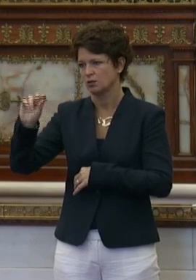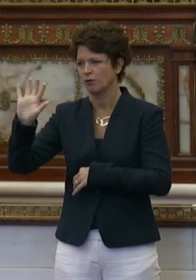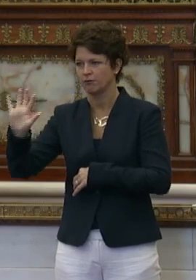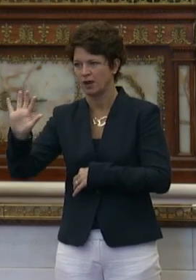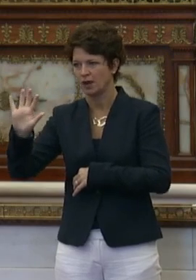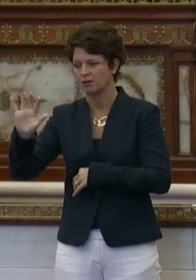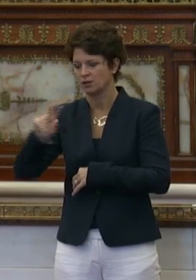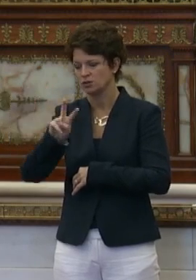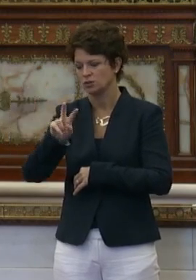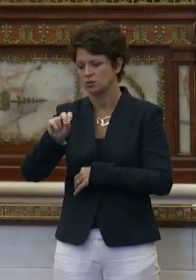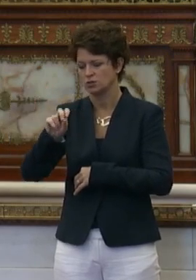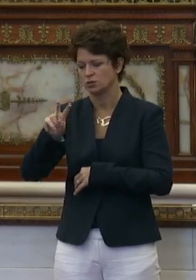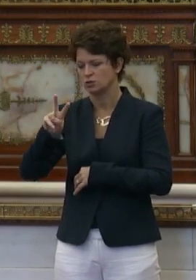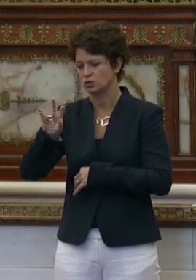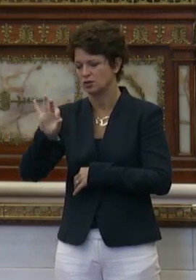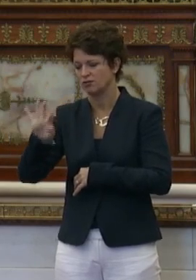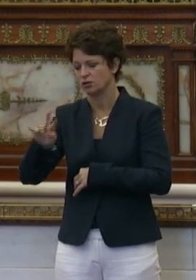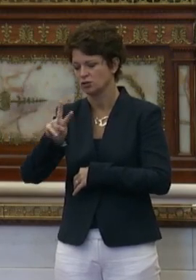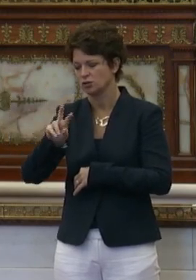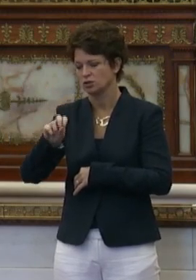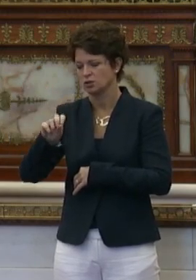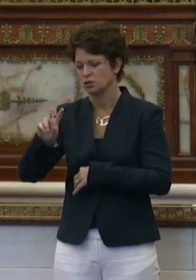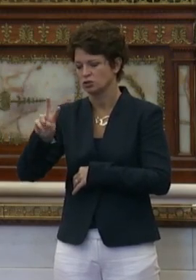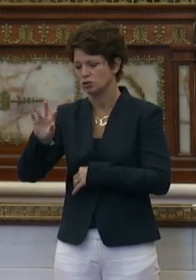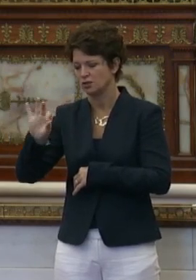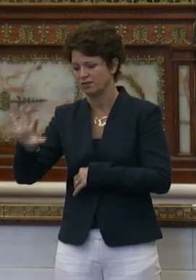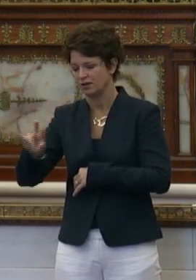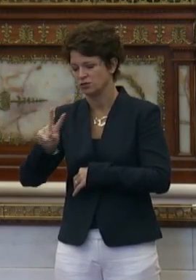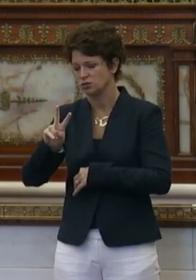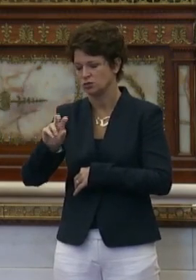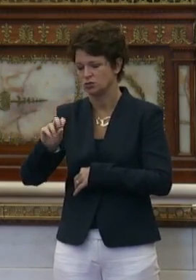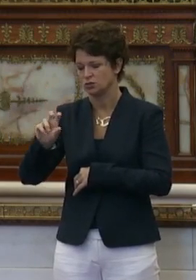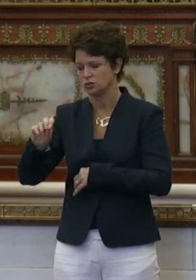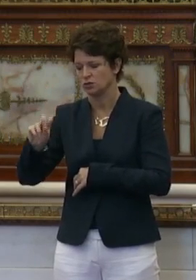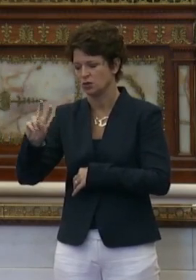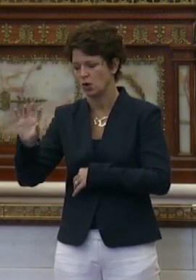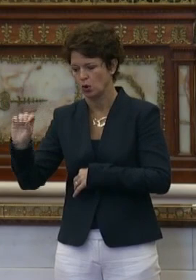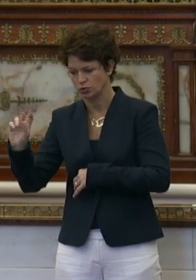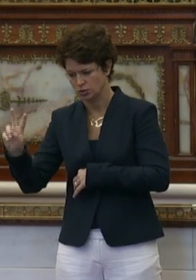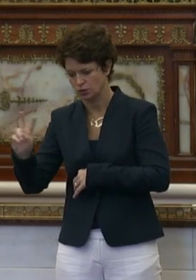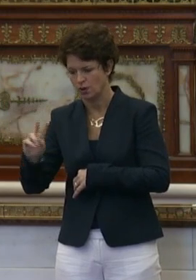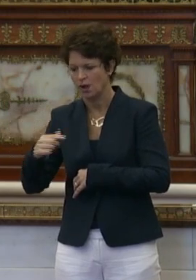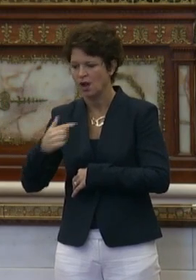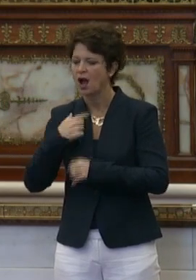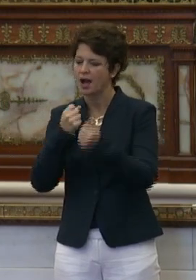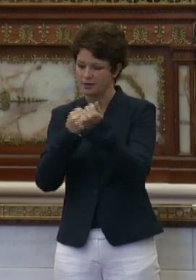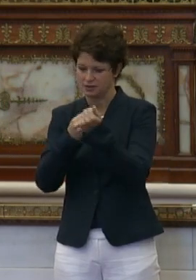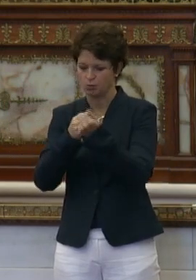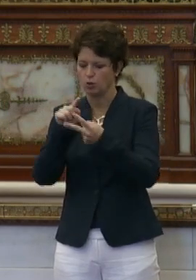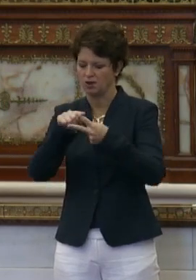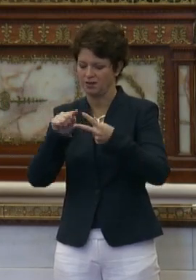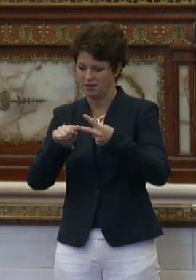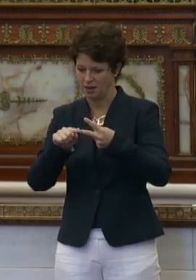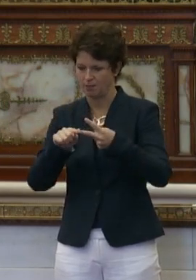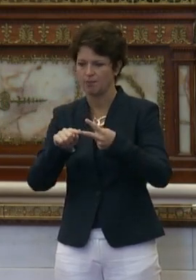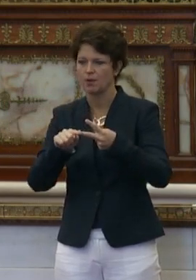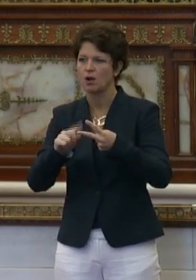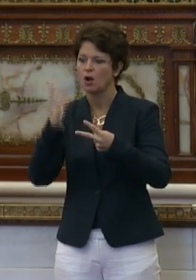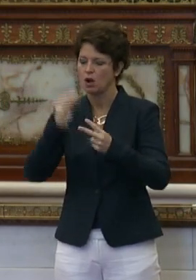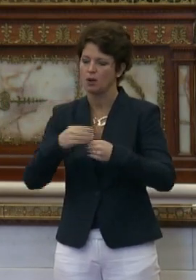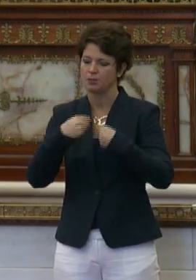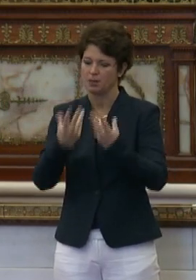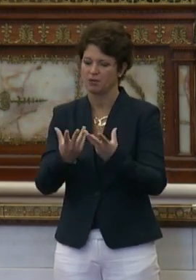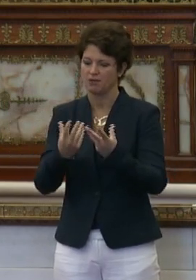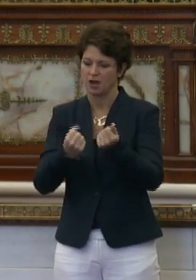200305, 200294, 200295, and 200302. I do support these bills and hoping that they can provide relief